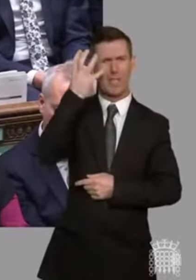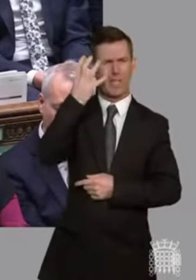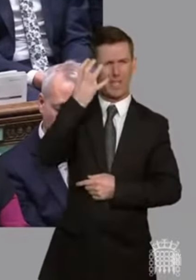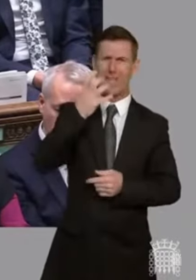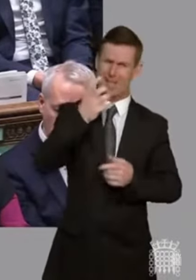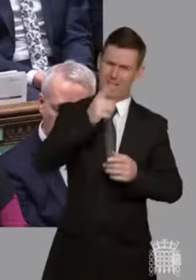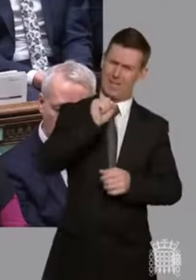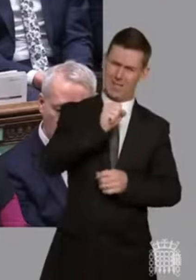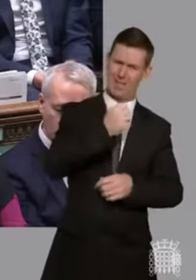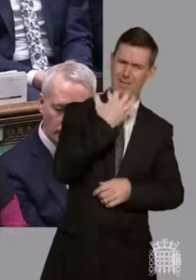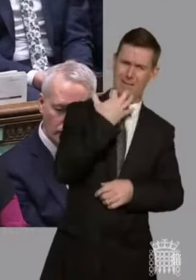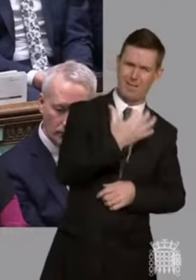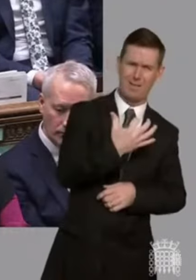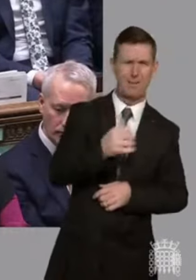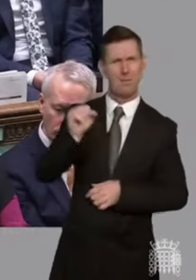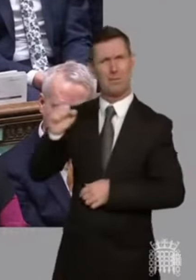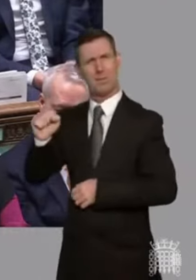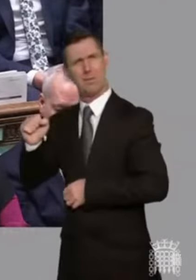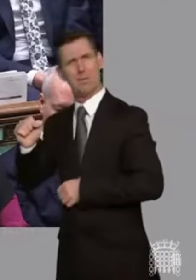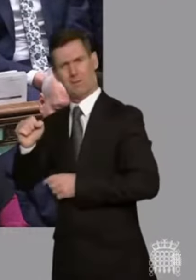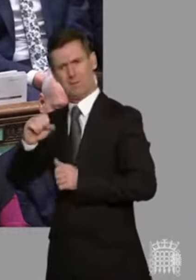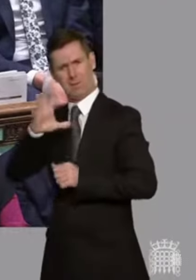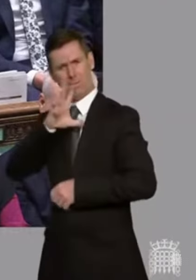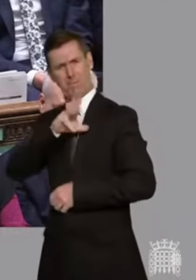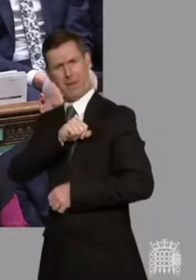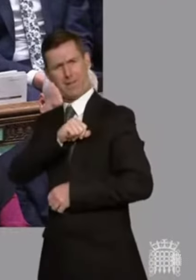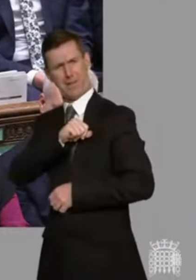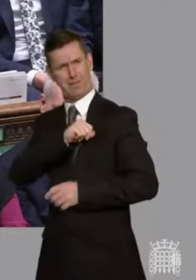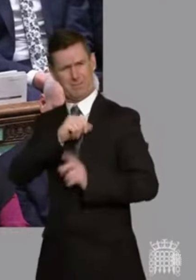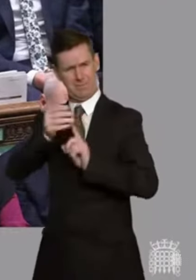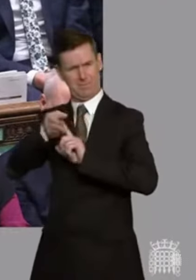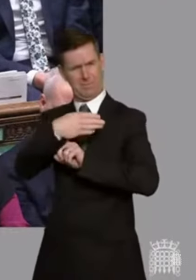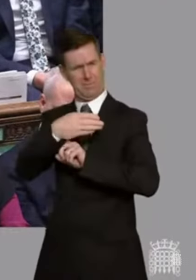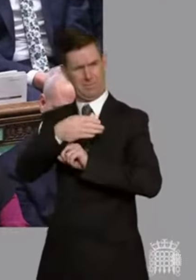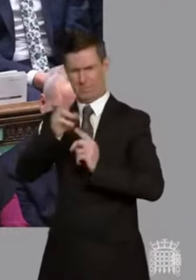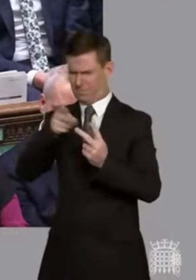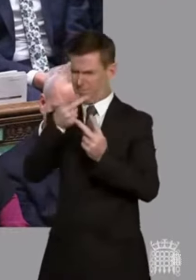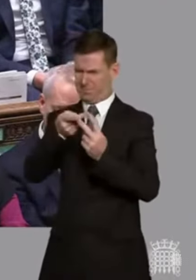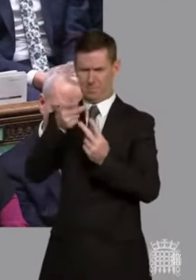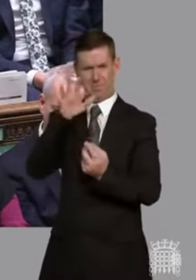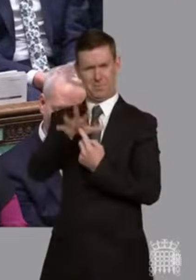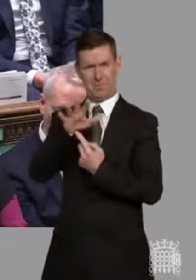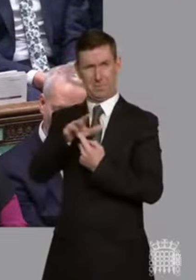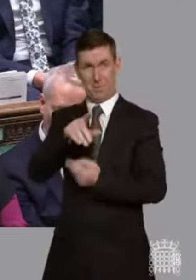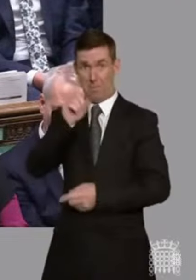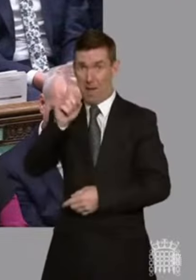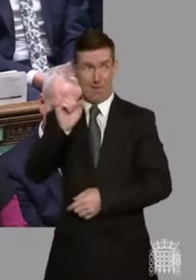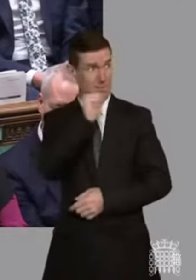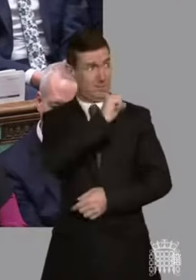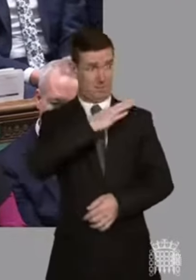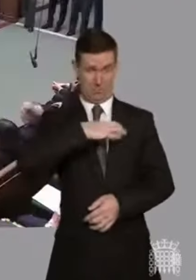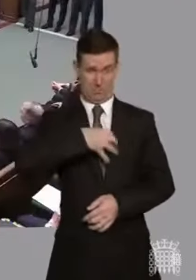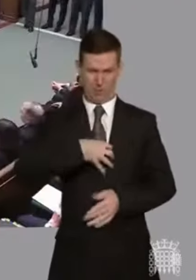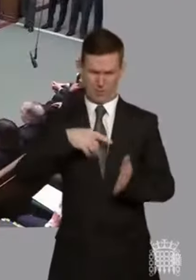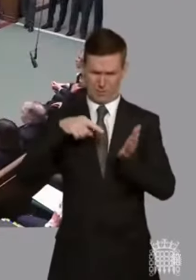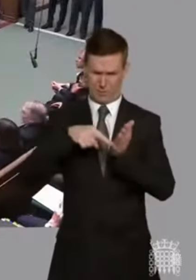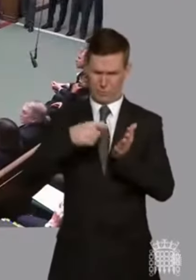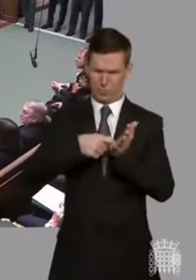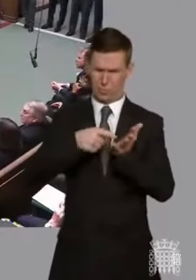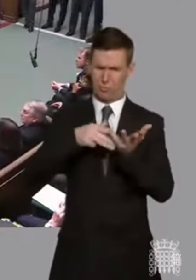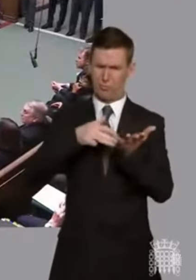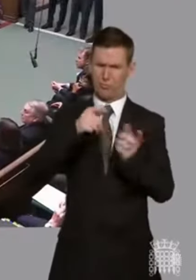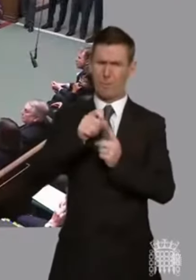our concerns on these dangerous statements from the President will be communicated to the White House directly and firmly?